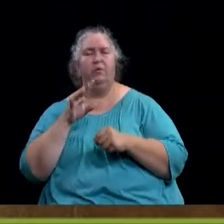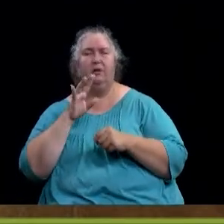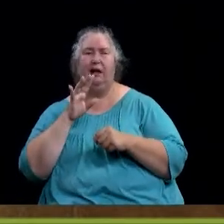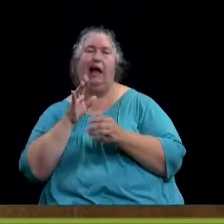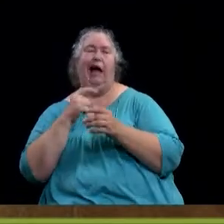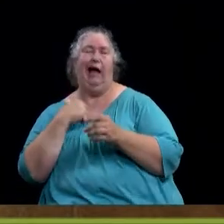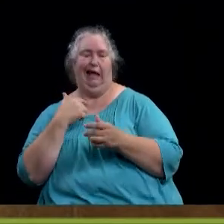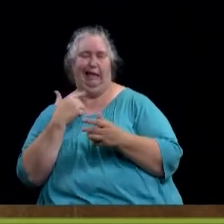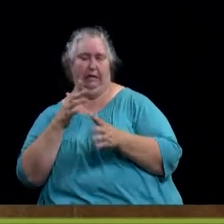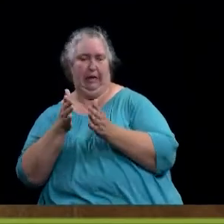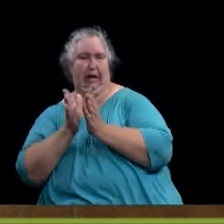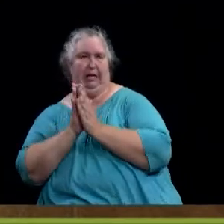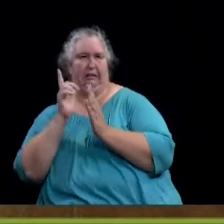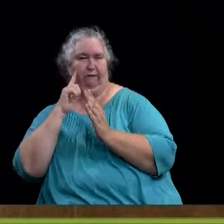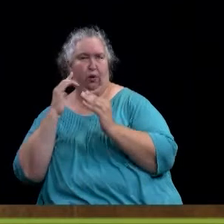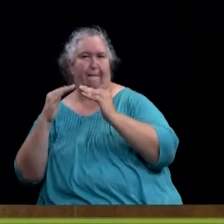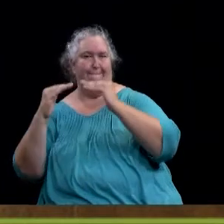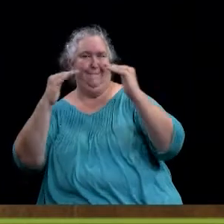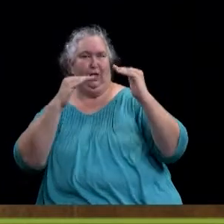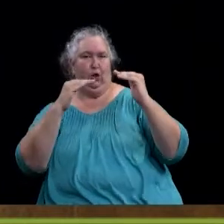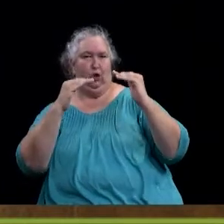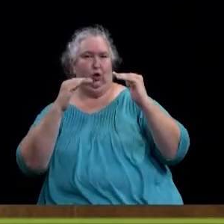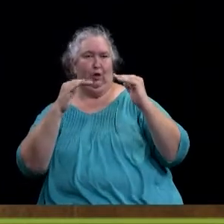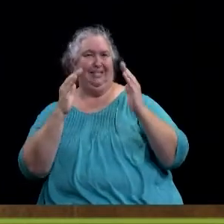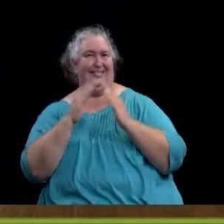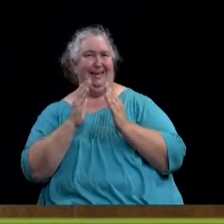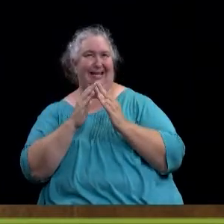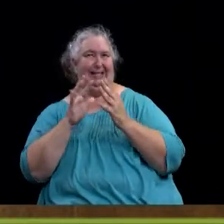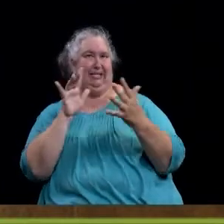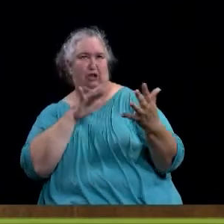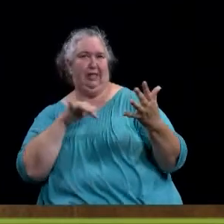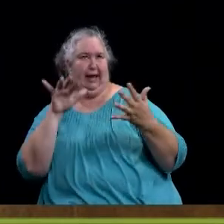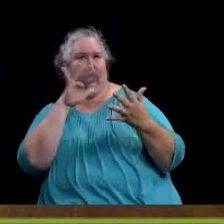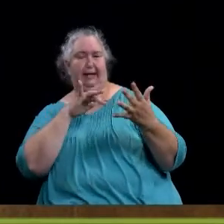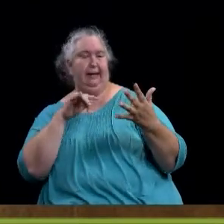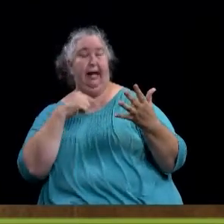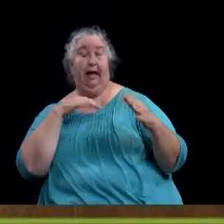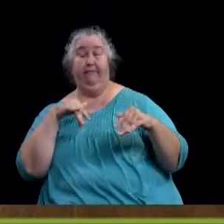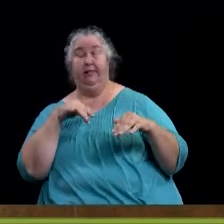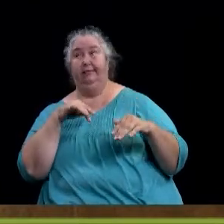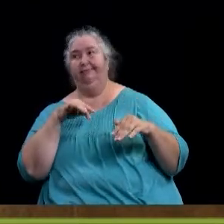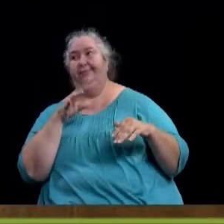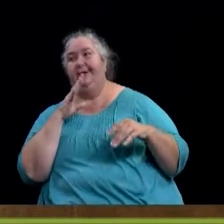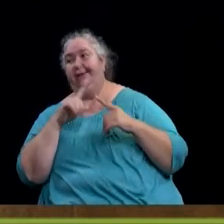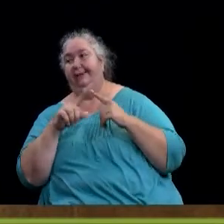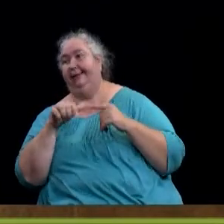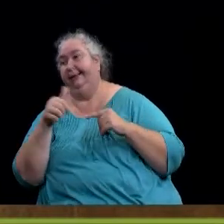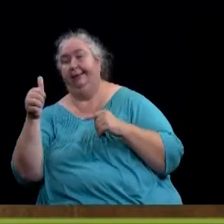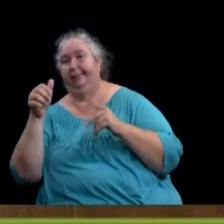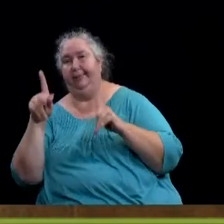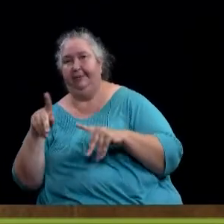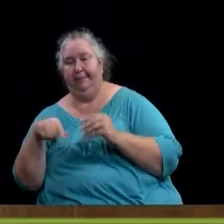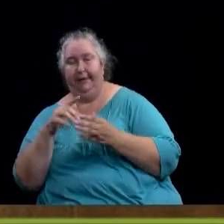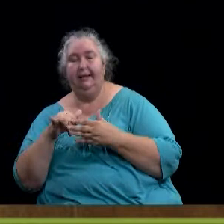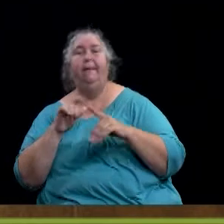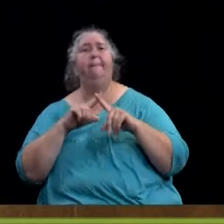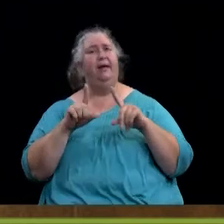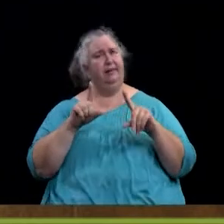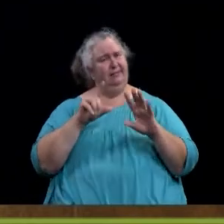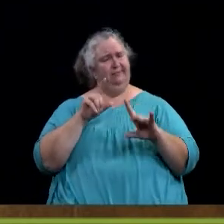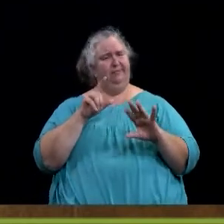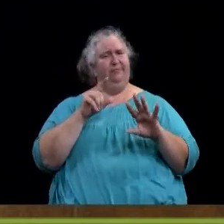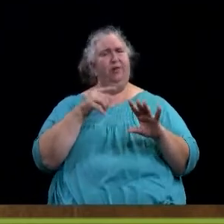doing. And I haven't had a chance to talk to anybody about this one, but are we saying in that peer city comparison, which is on